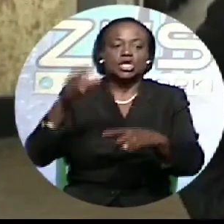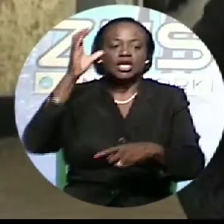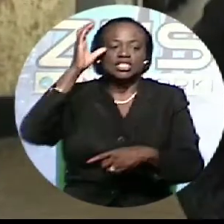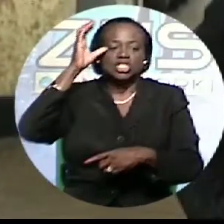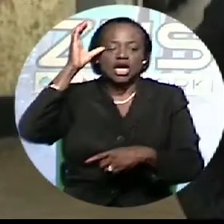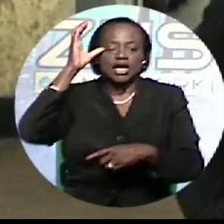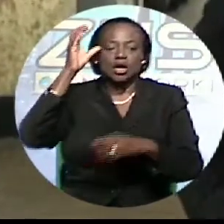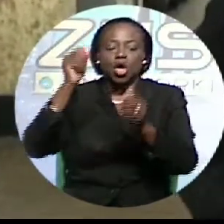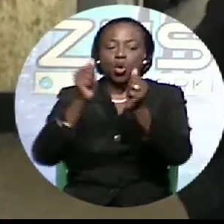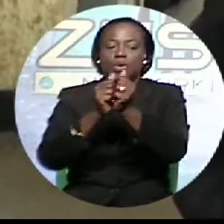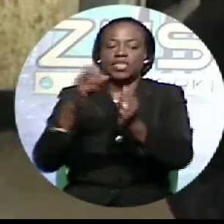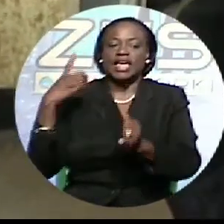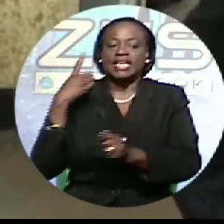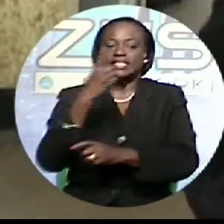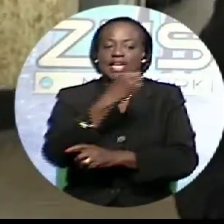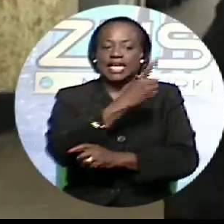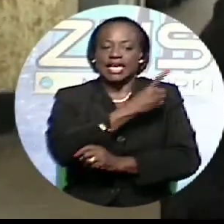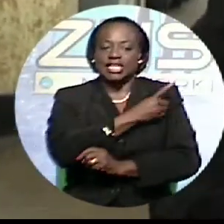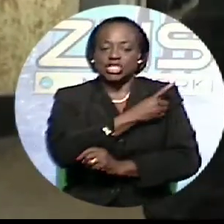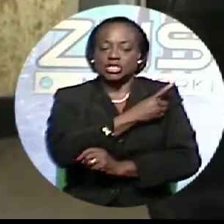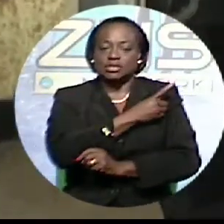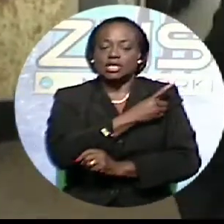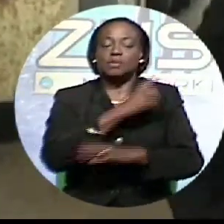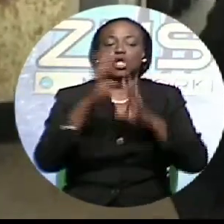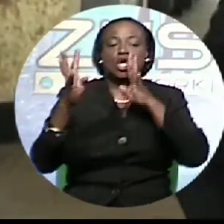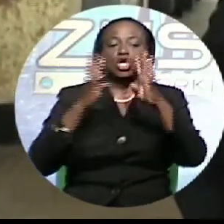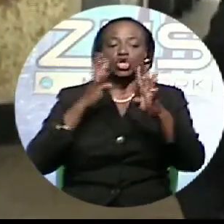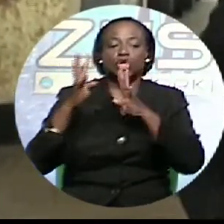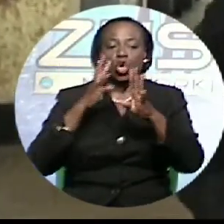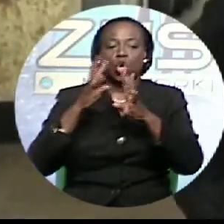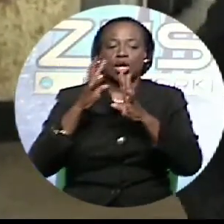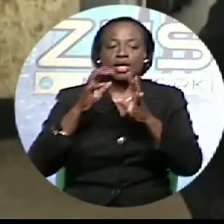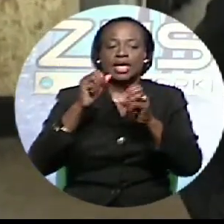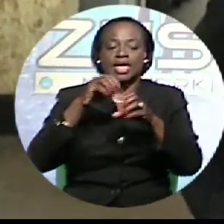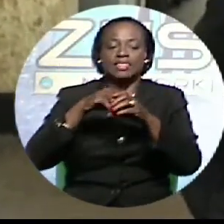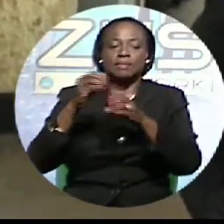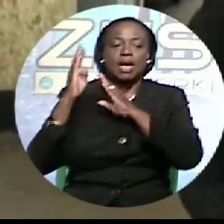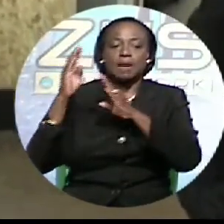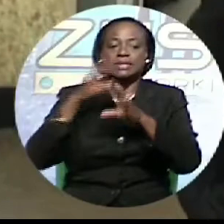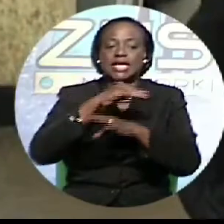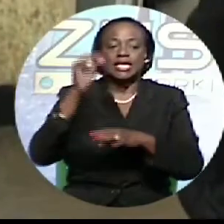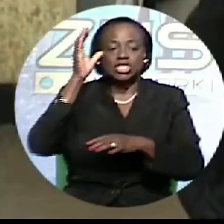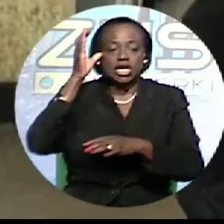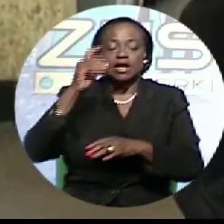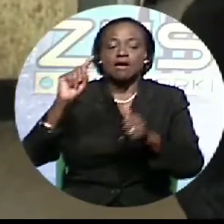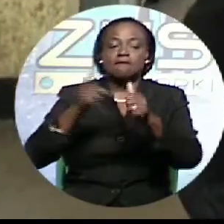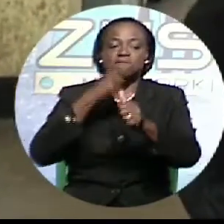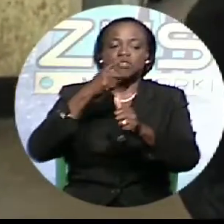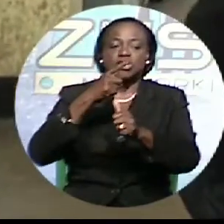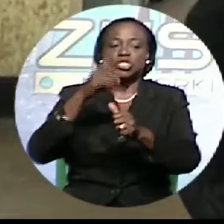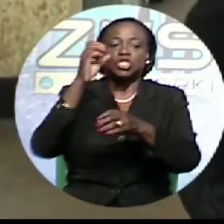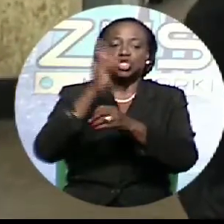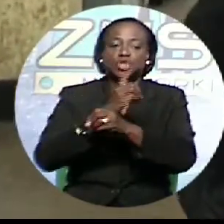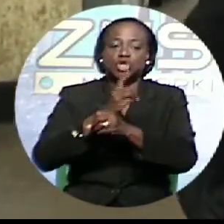in bilateral talks regarding the Bahamas and China, and of course, his first duty as the new chairman of